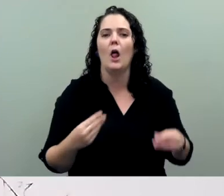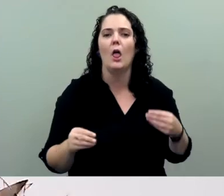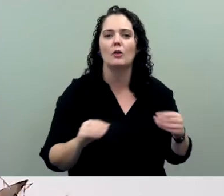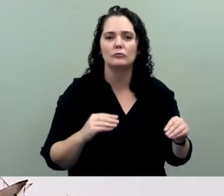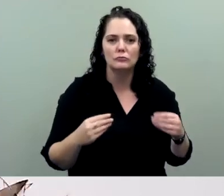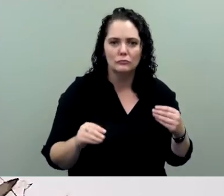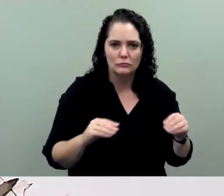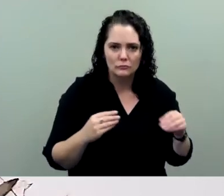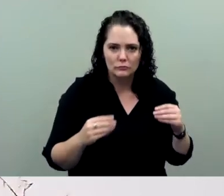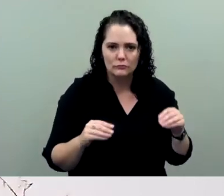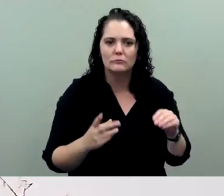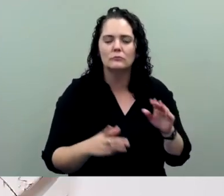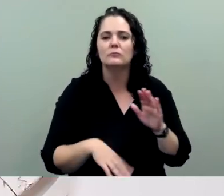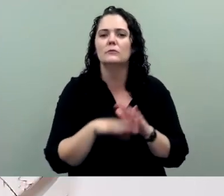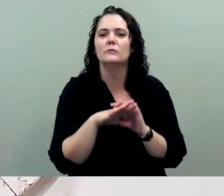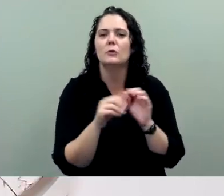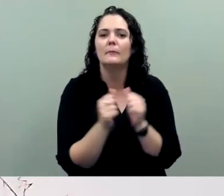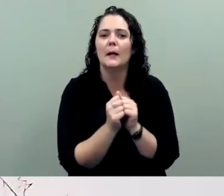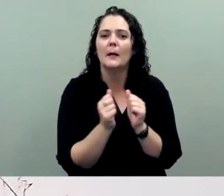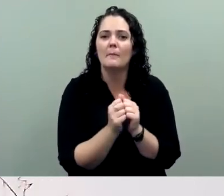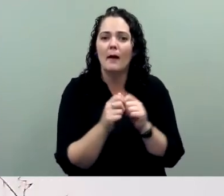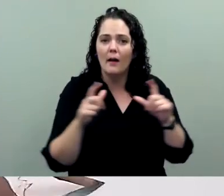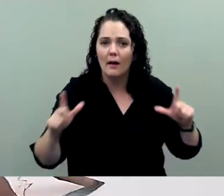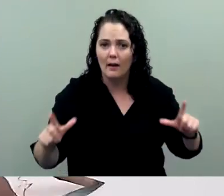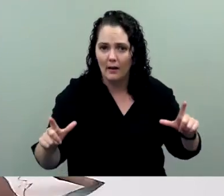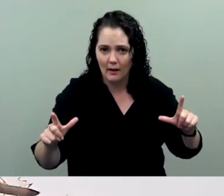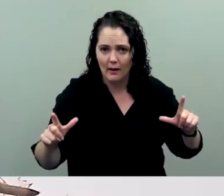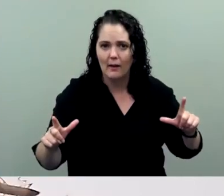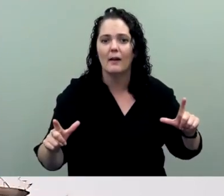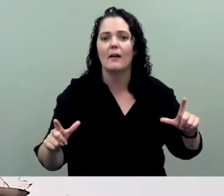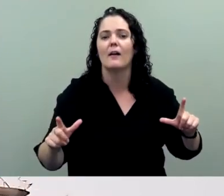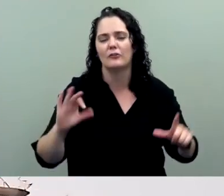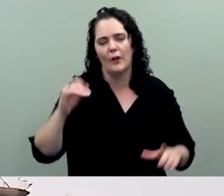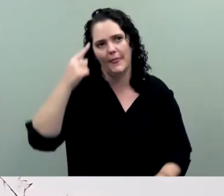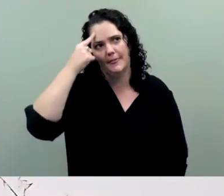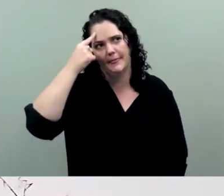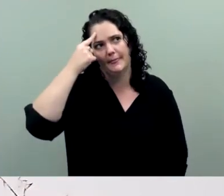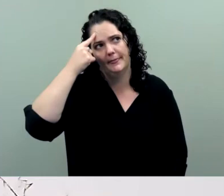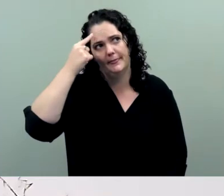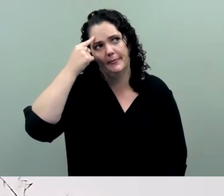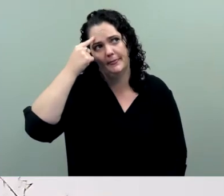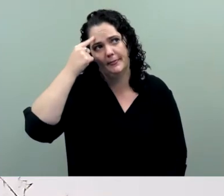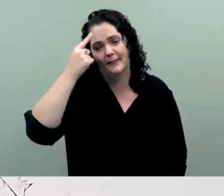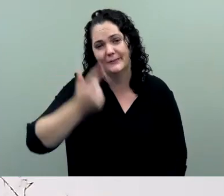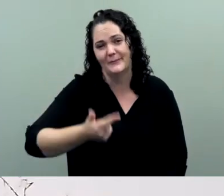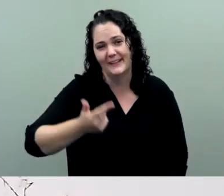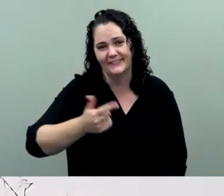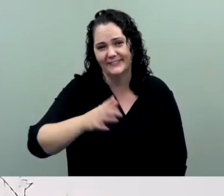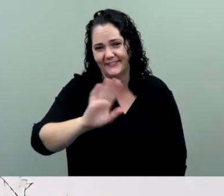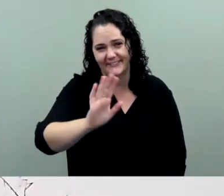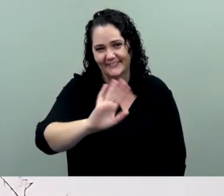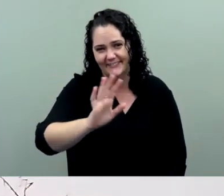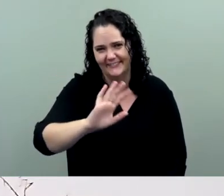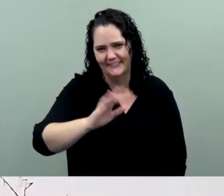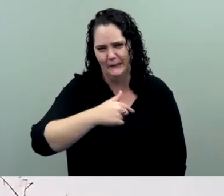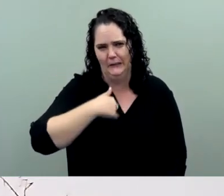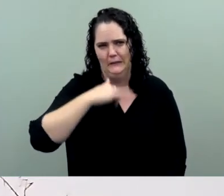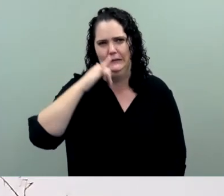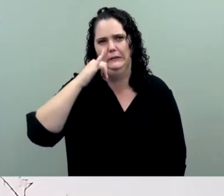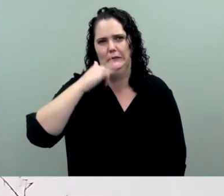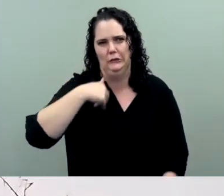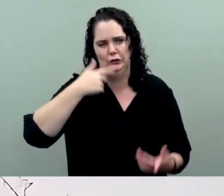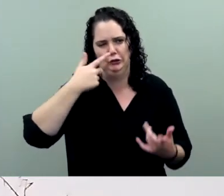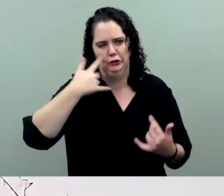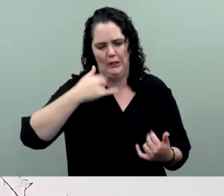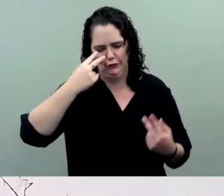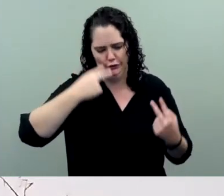paper wherever you are, wherever you're working. Try not to think too much about or be too judgmental